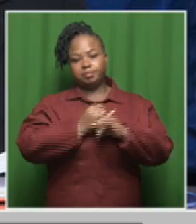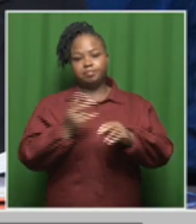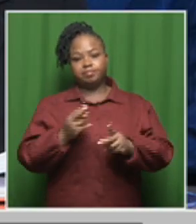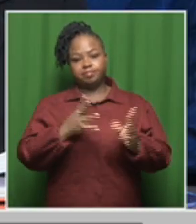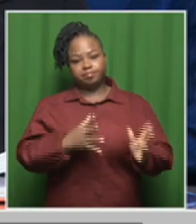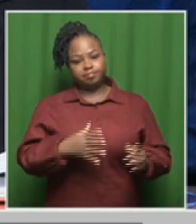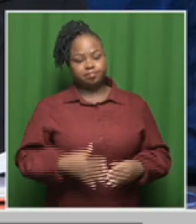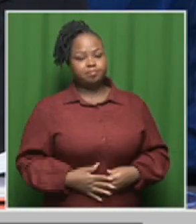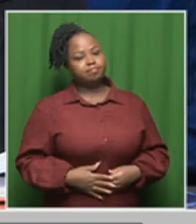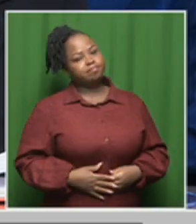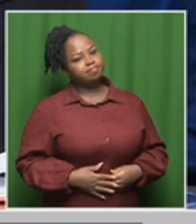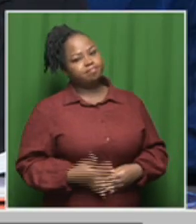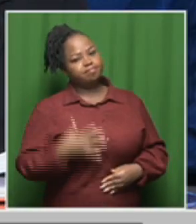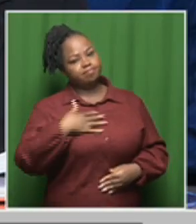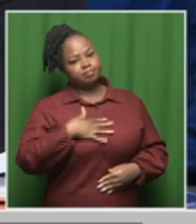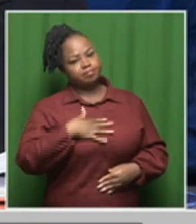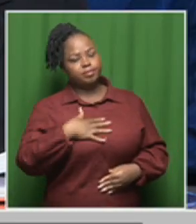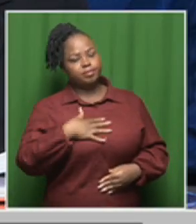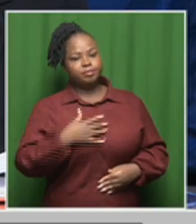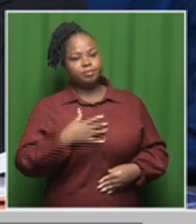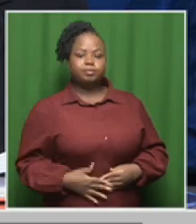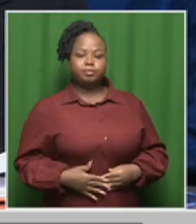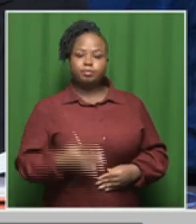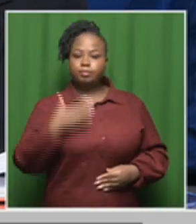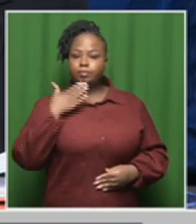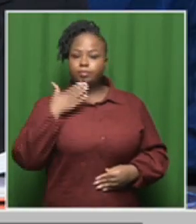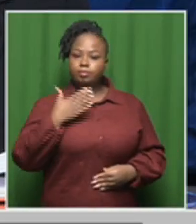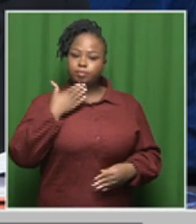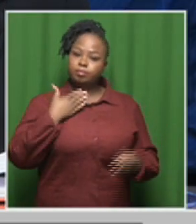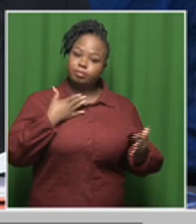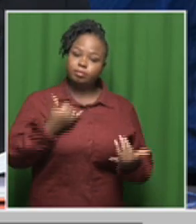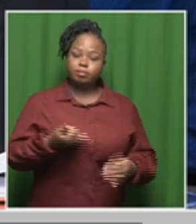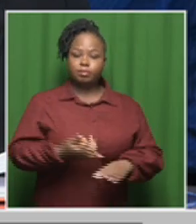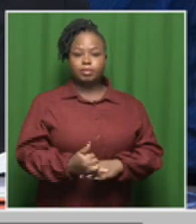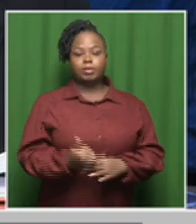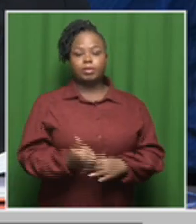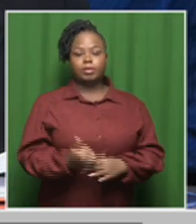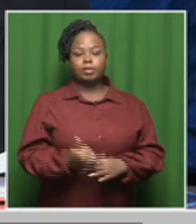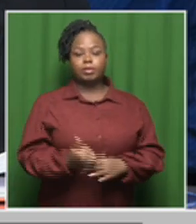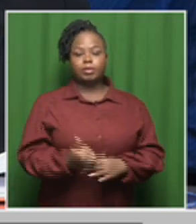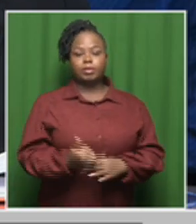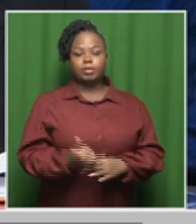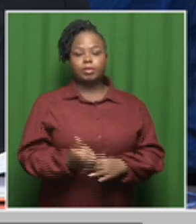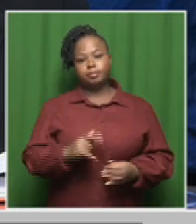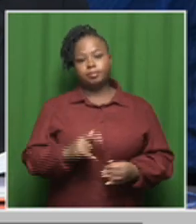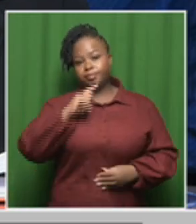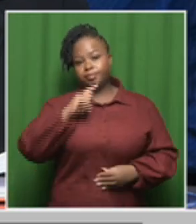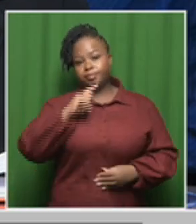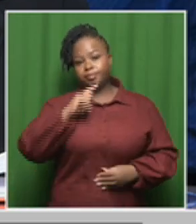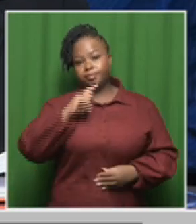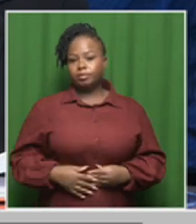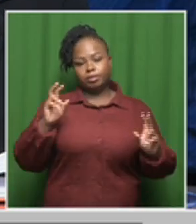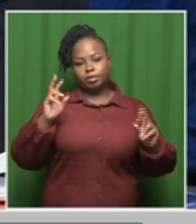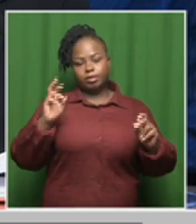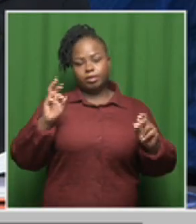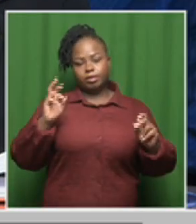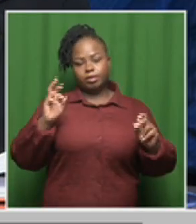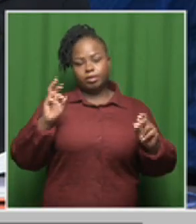Editor. Sophie, always a pleasure chatting to you. Thanks for coming in early this morning to talk about a couple pressing issues. And